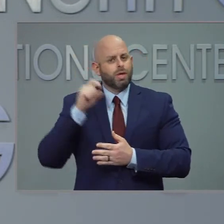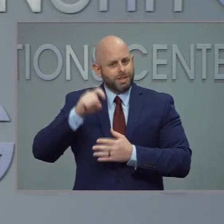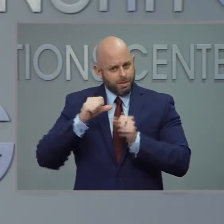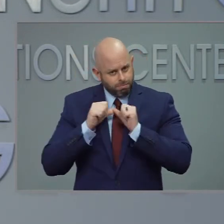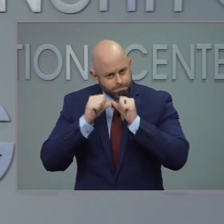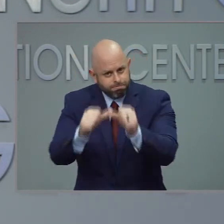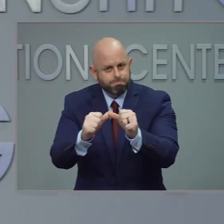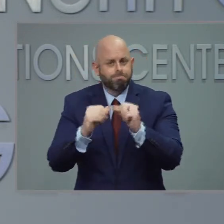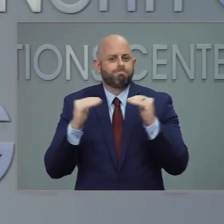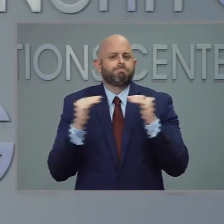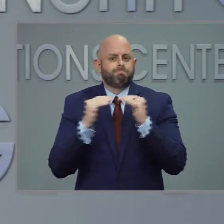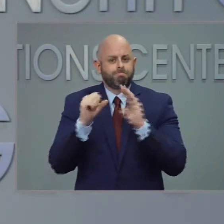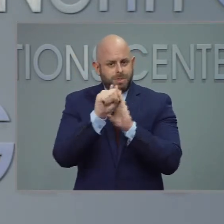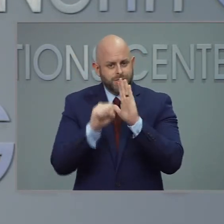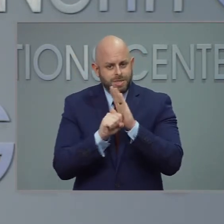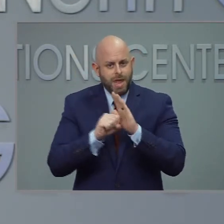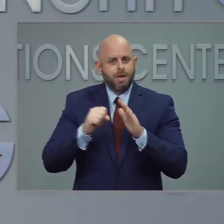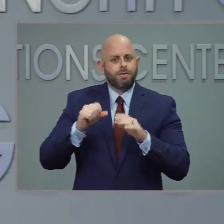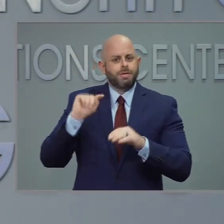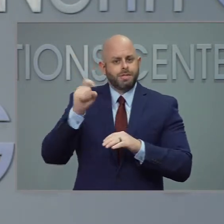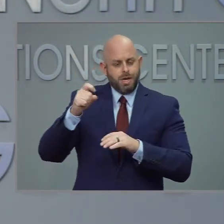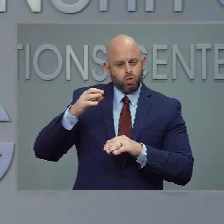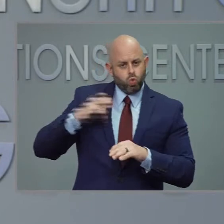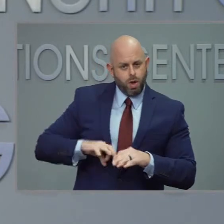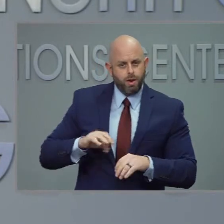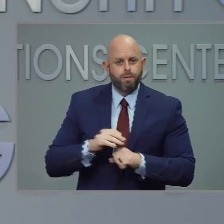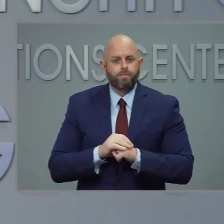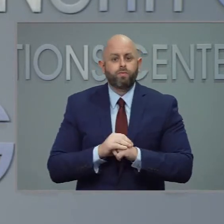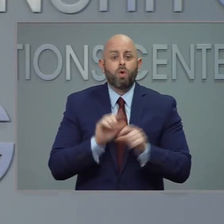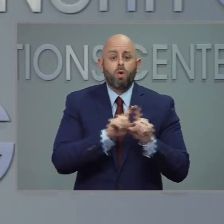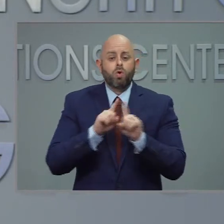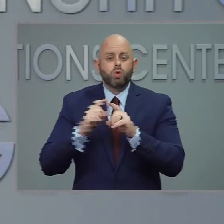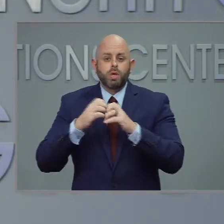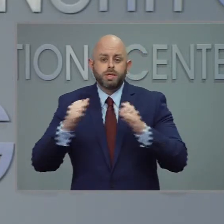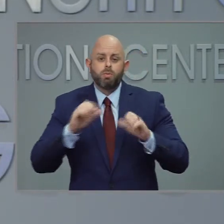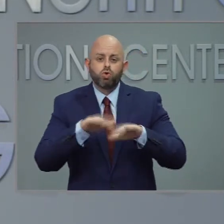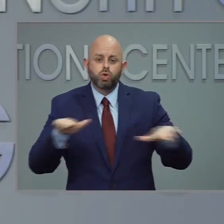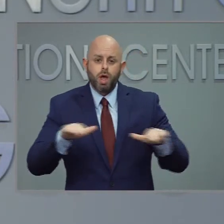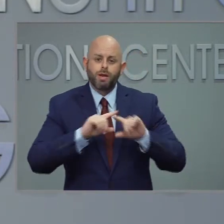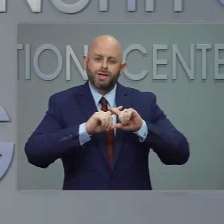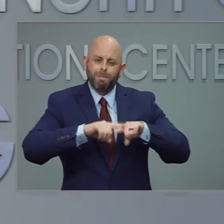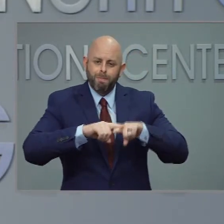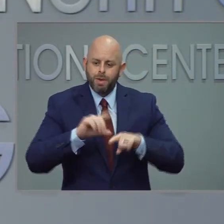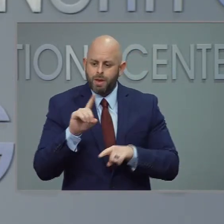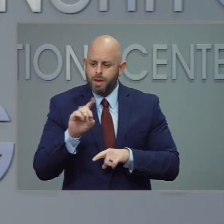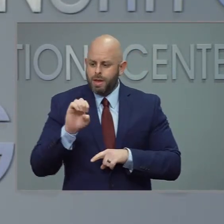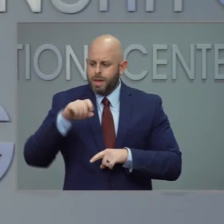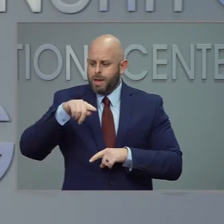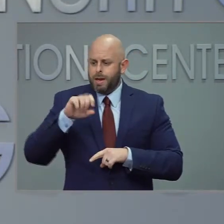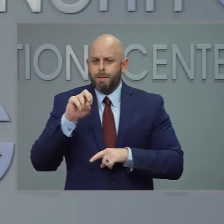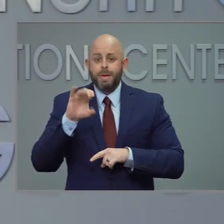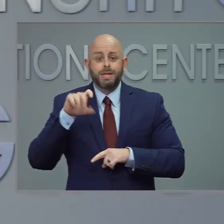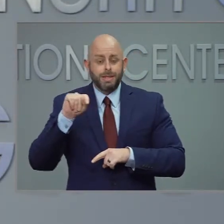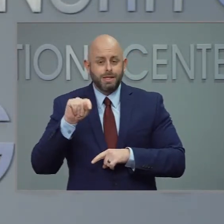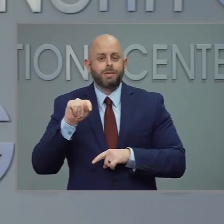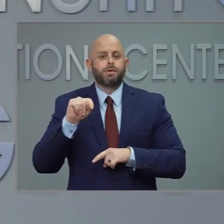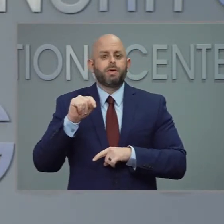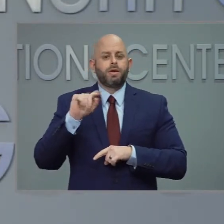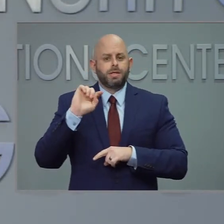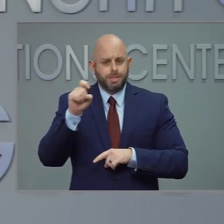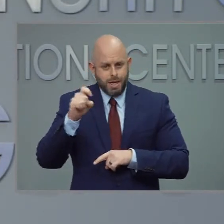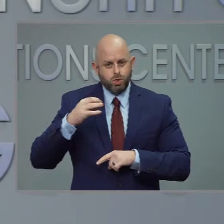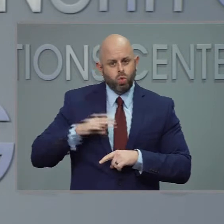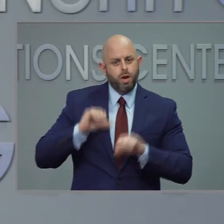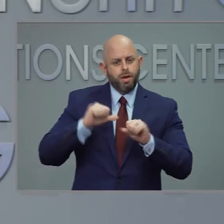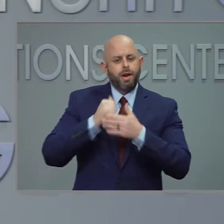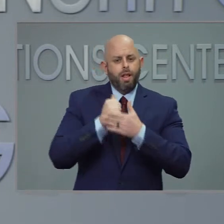match. A separate child and dependent care tax credit can help the tens of thousands of families